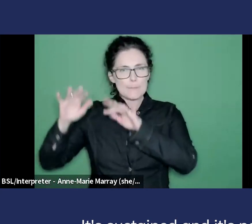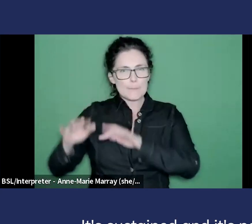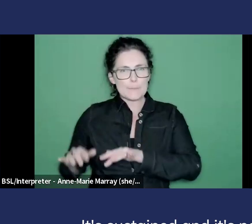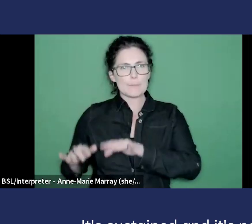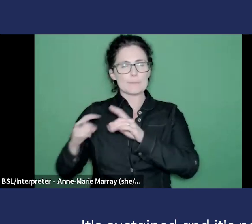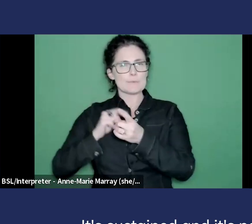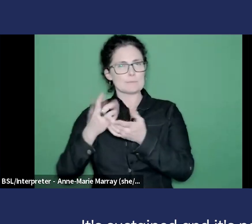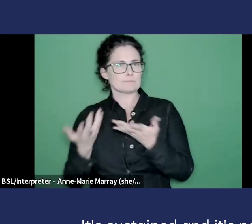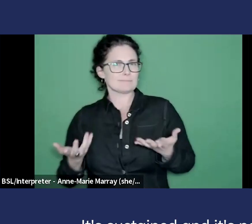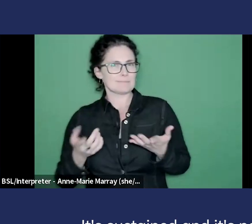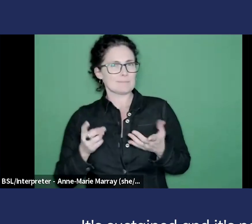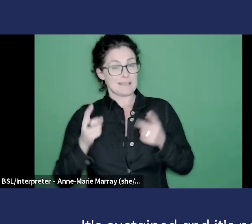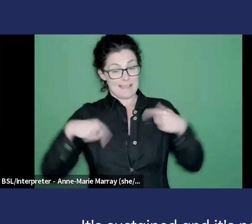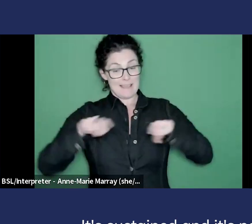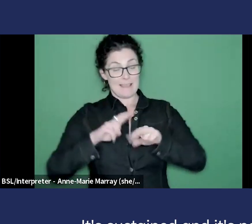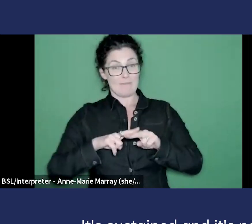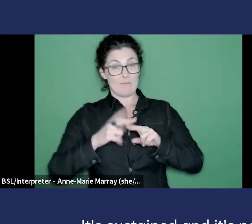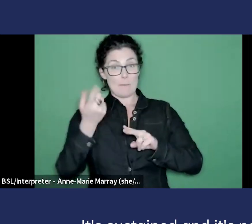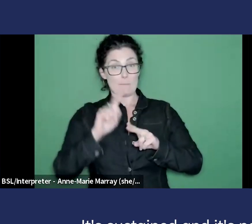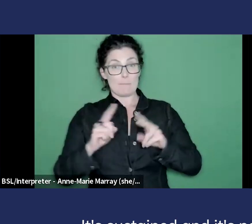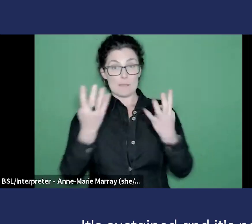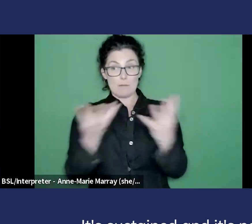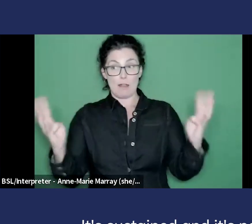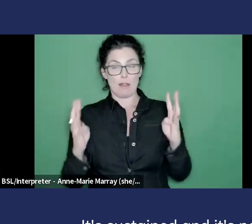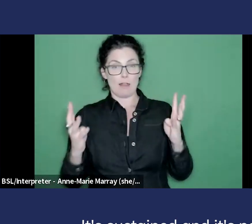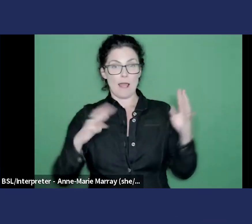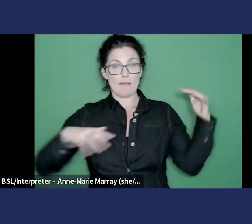that place of safety.